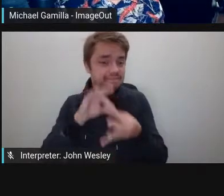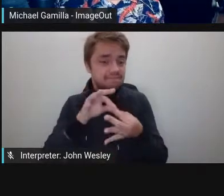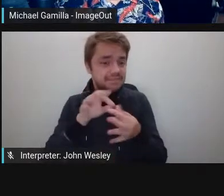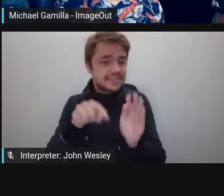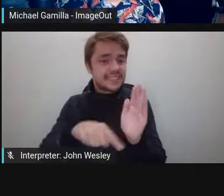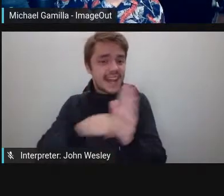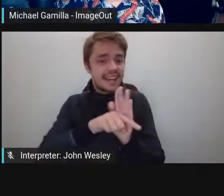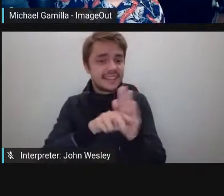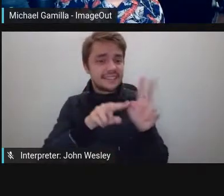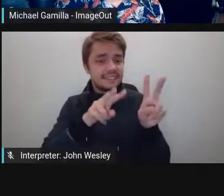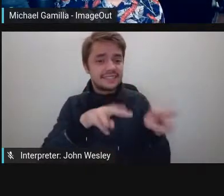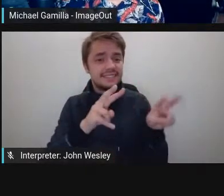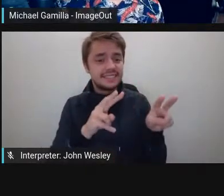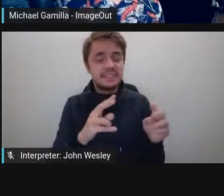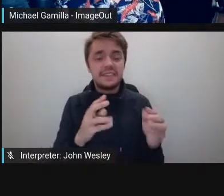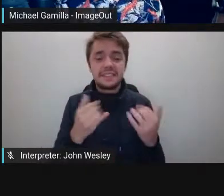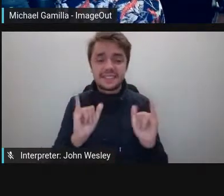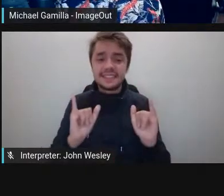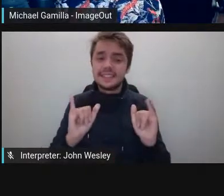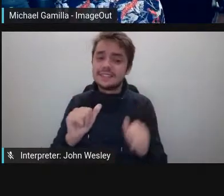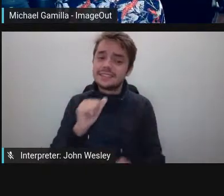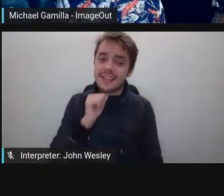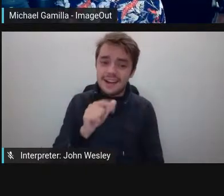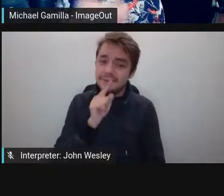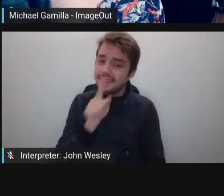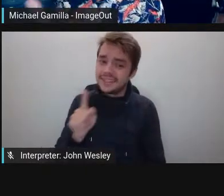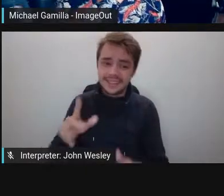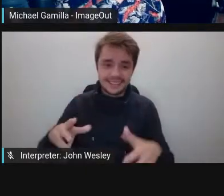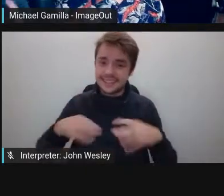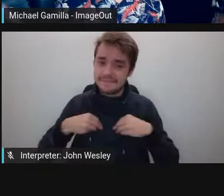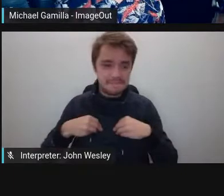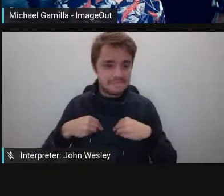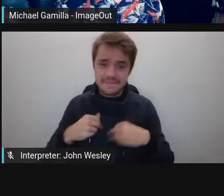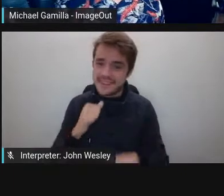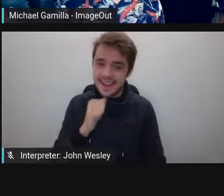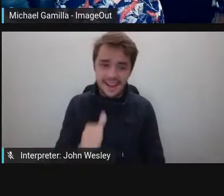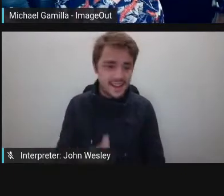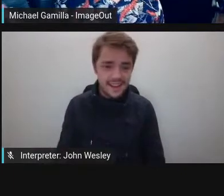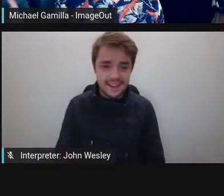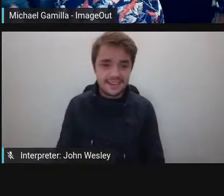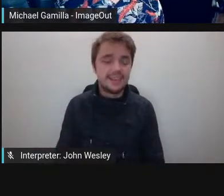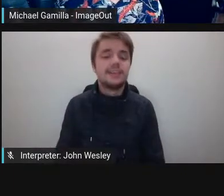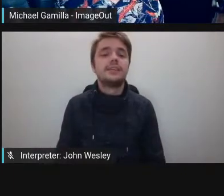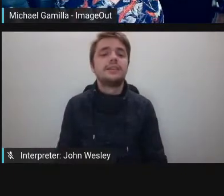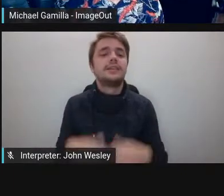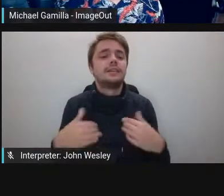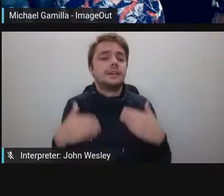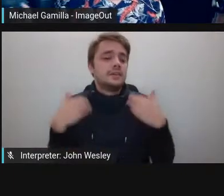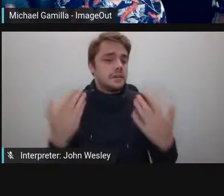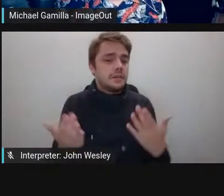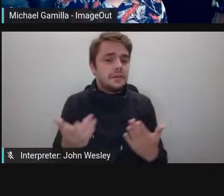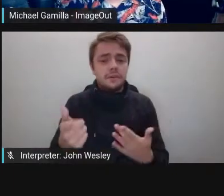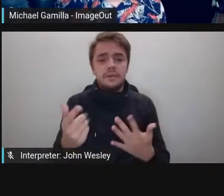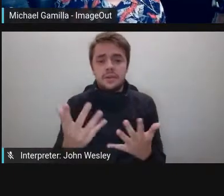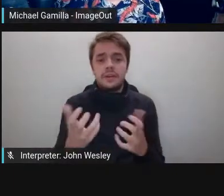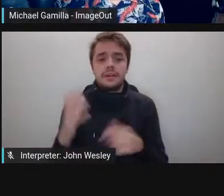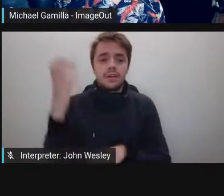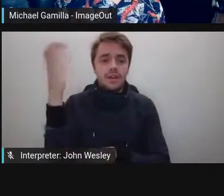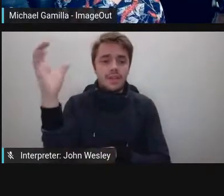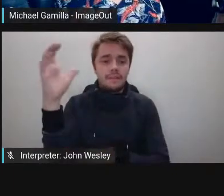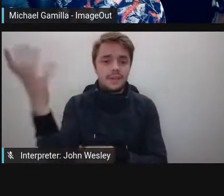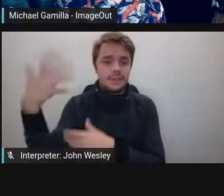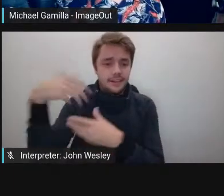not really an acceptance for the thing. So, because you wanted Colombia to be part of this movie, and it's a queer